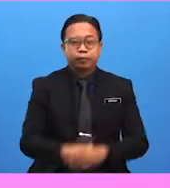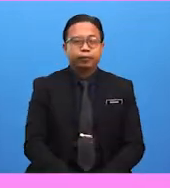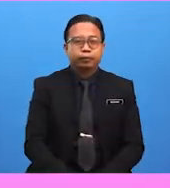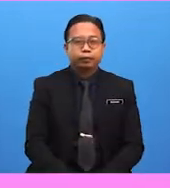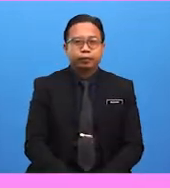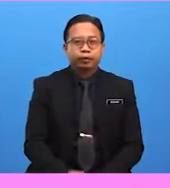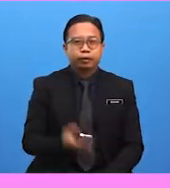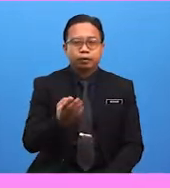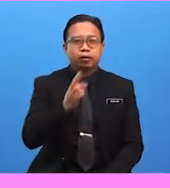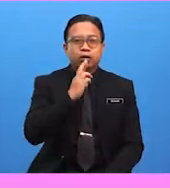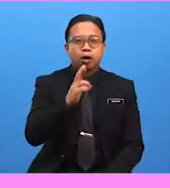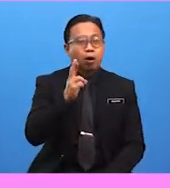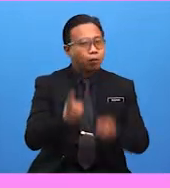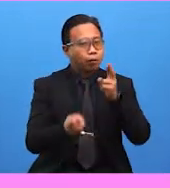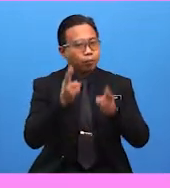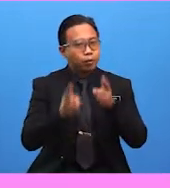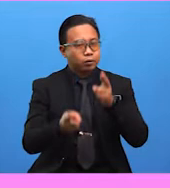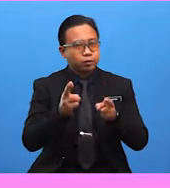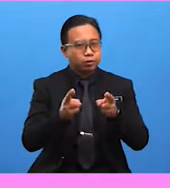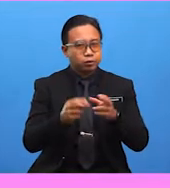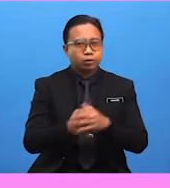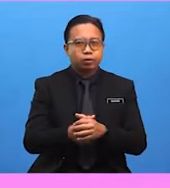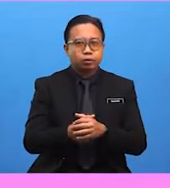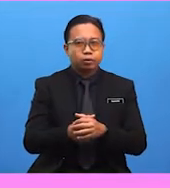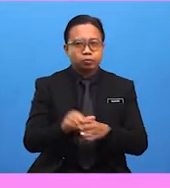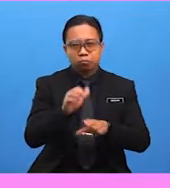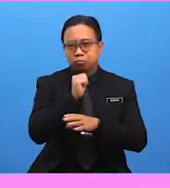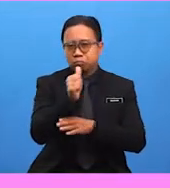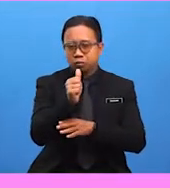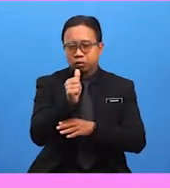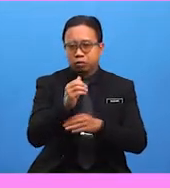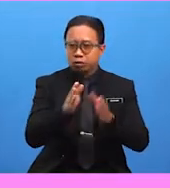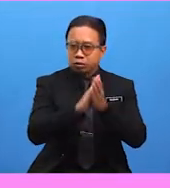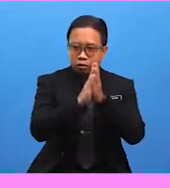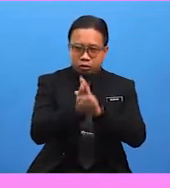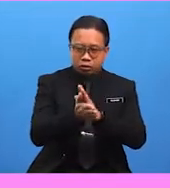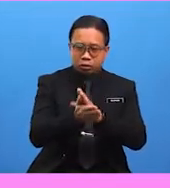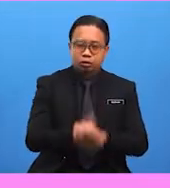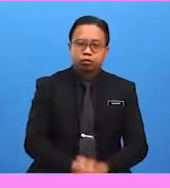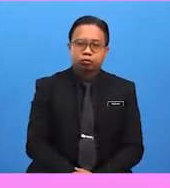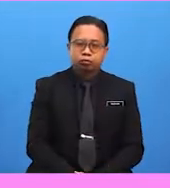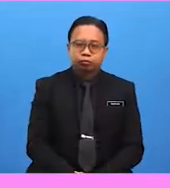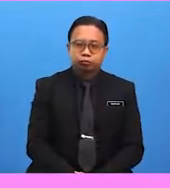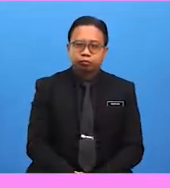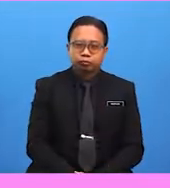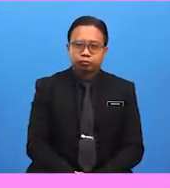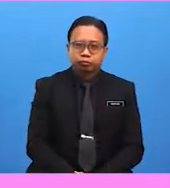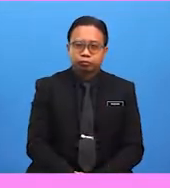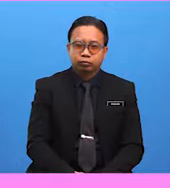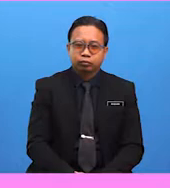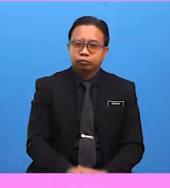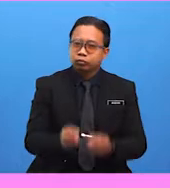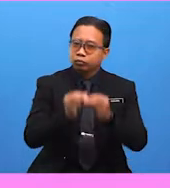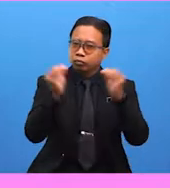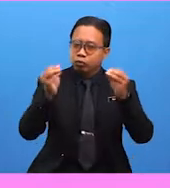there are robots, it will never become obsolete too.